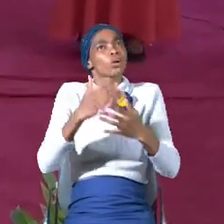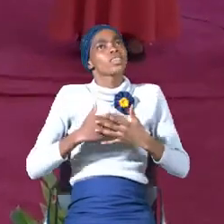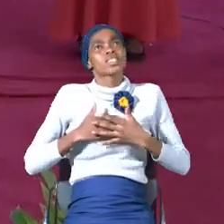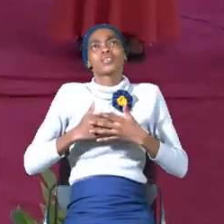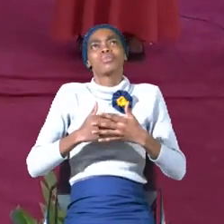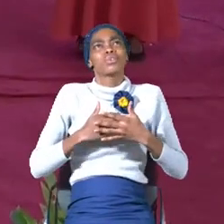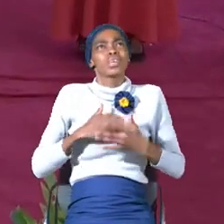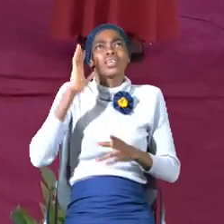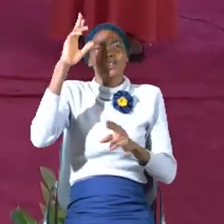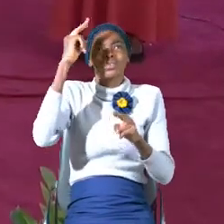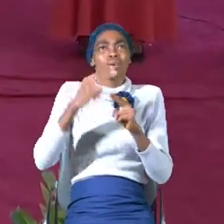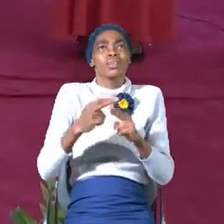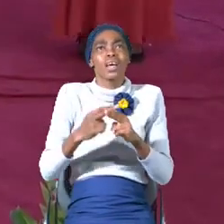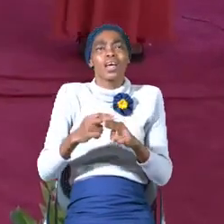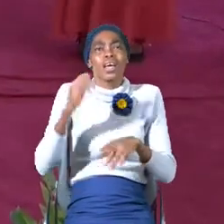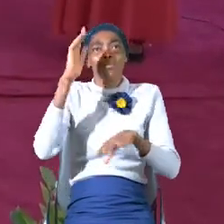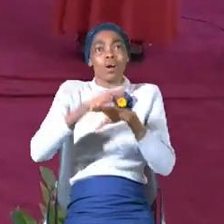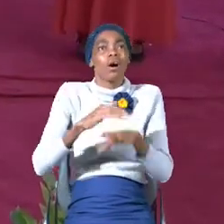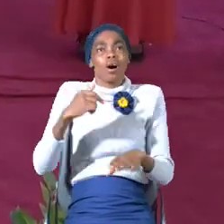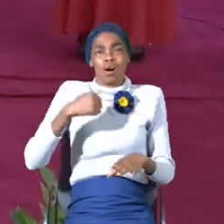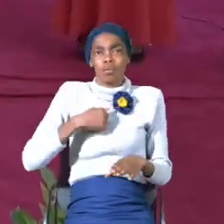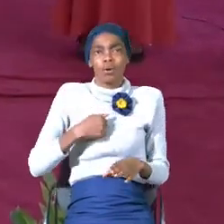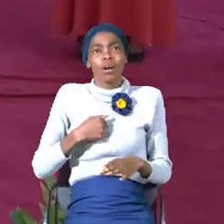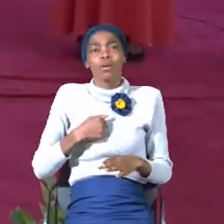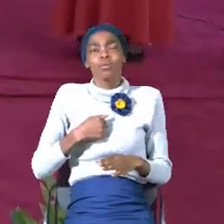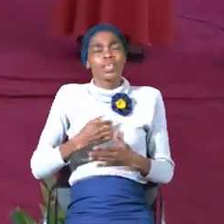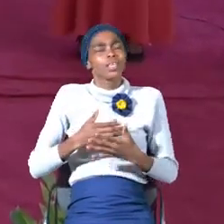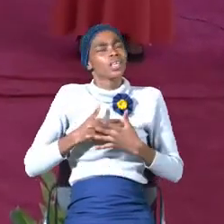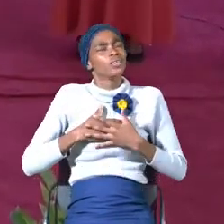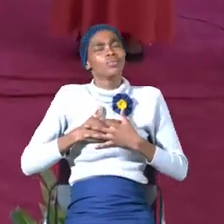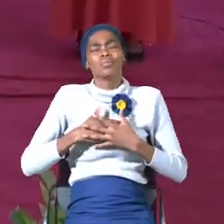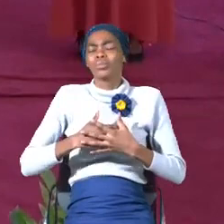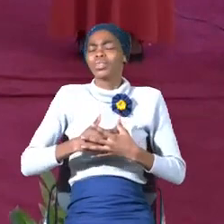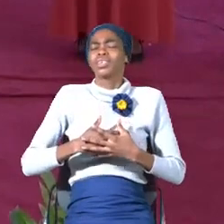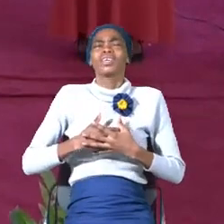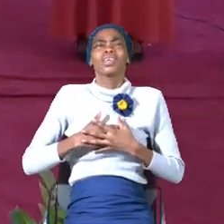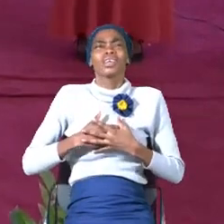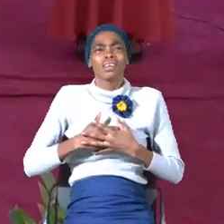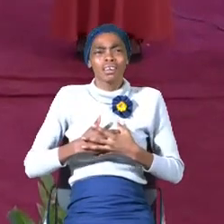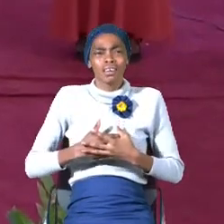me. Say, just breathe your name upon me.